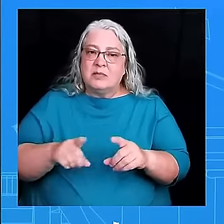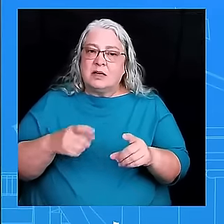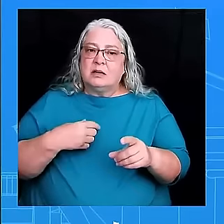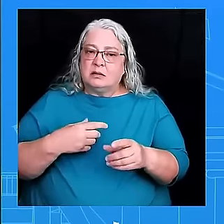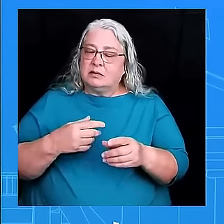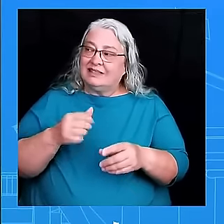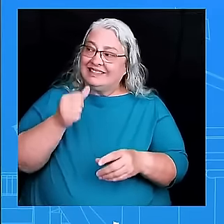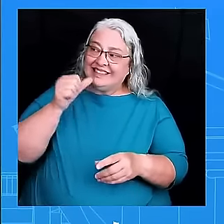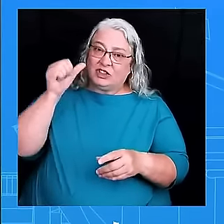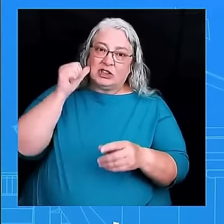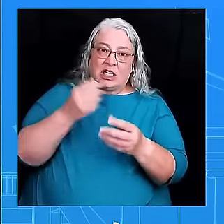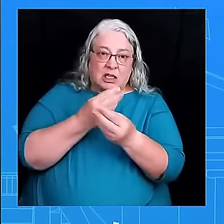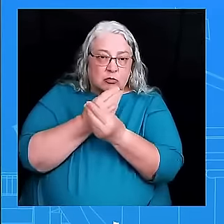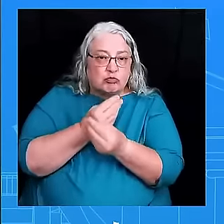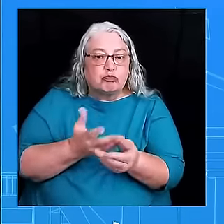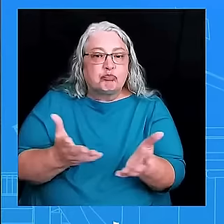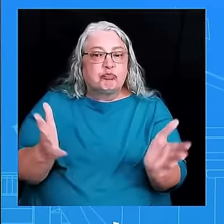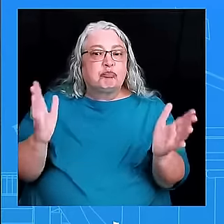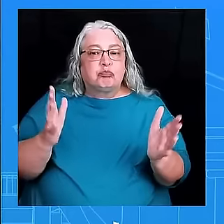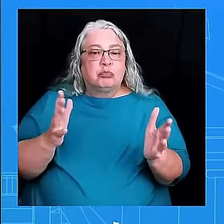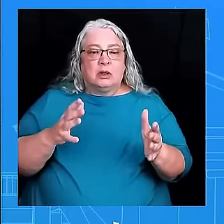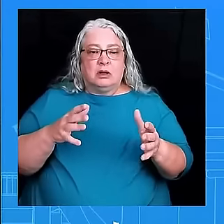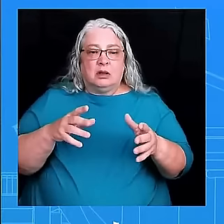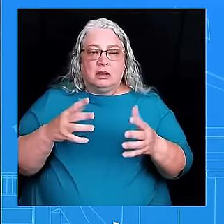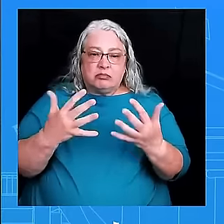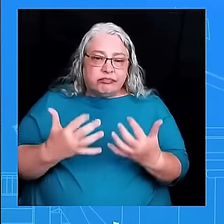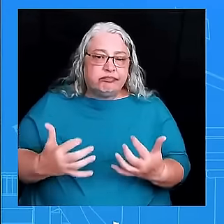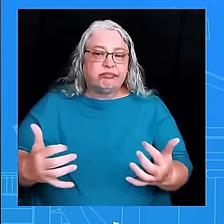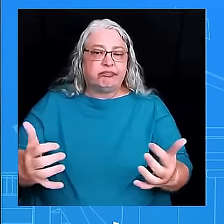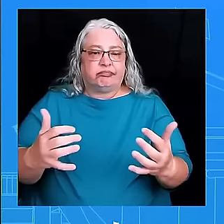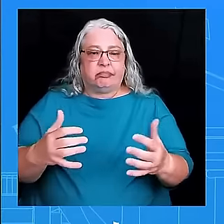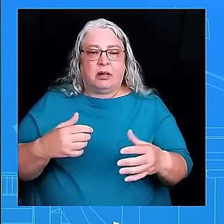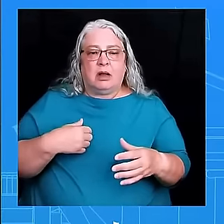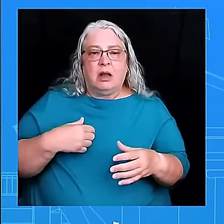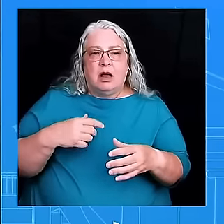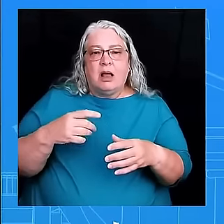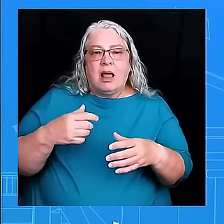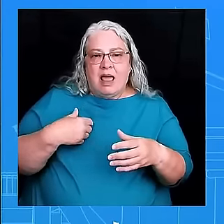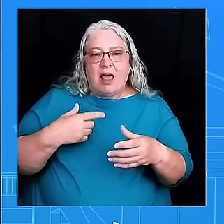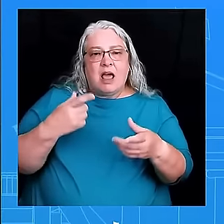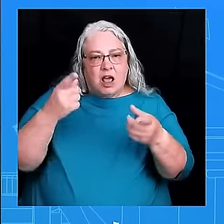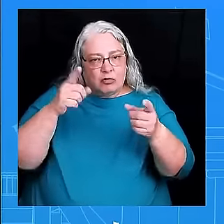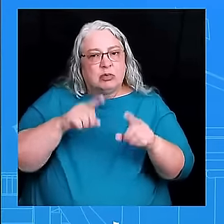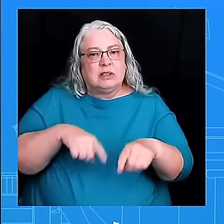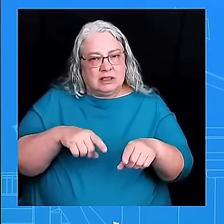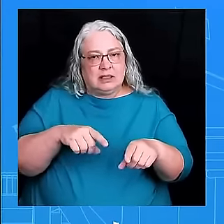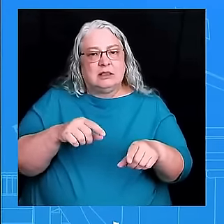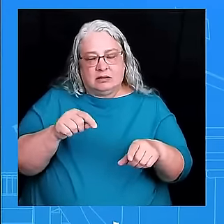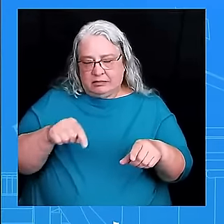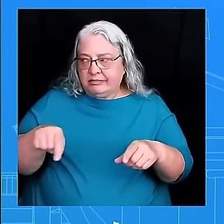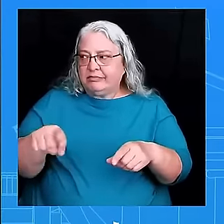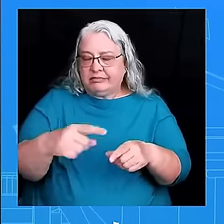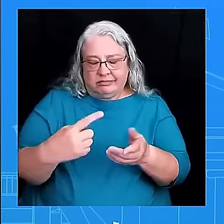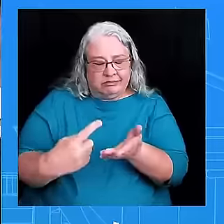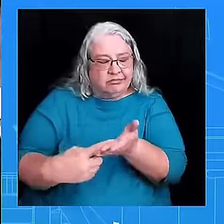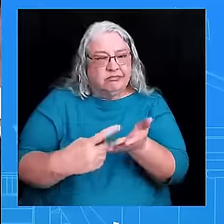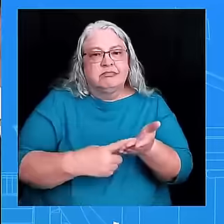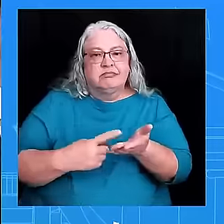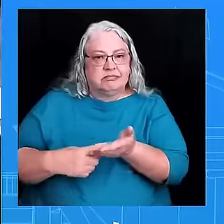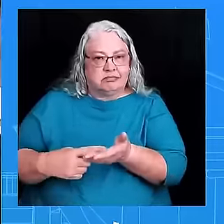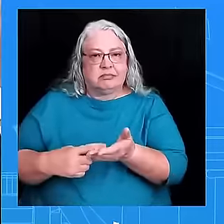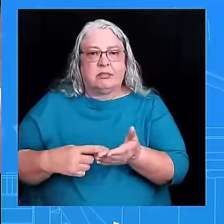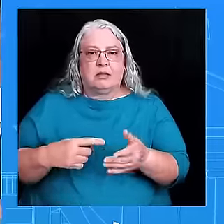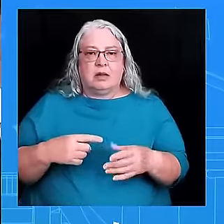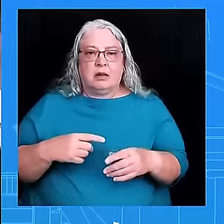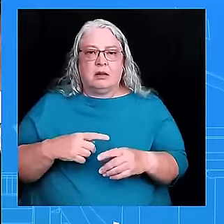with officials and lawyers at the Department of Defense on this matter. Those consultations are ongoing, and I have nothing more to add at this time. And one